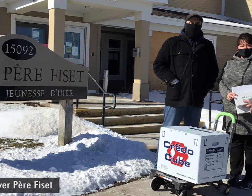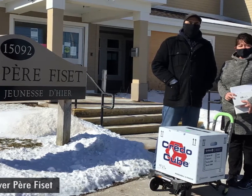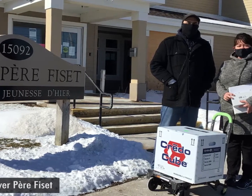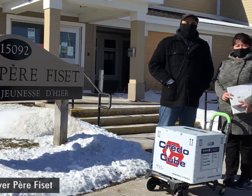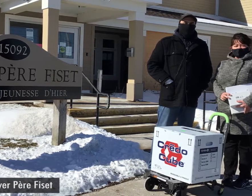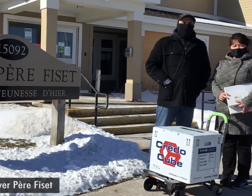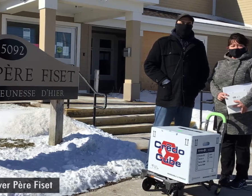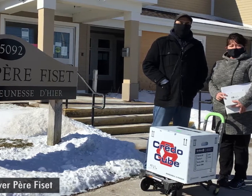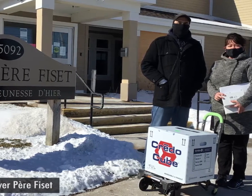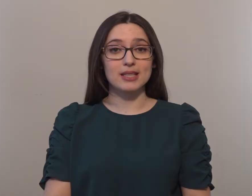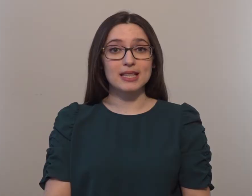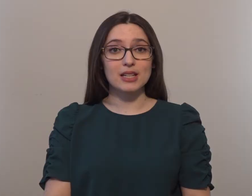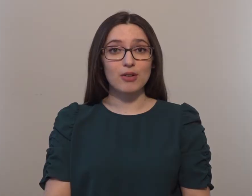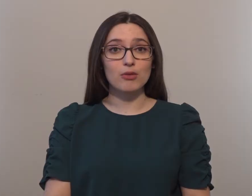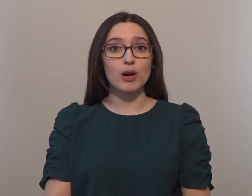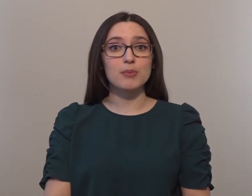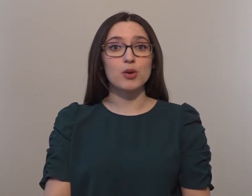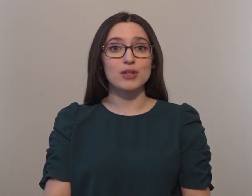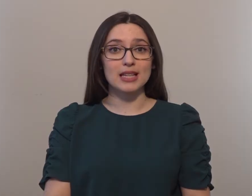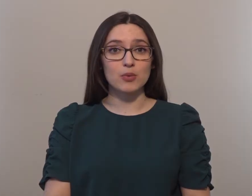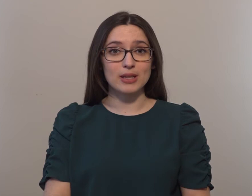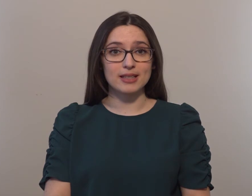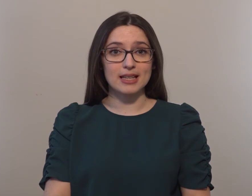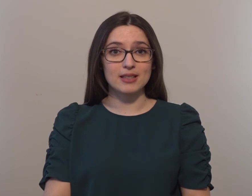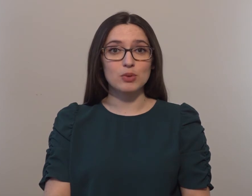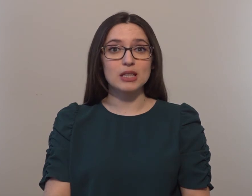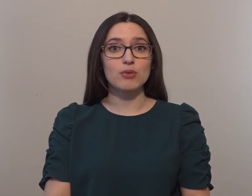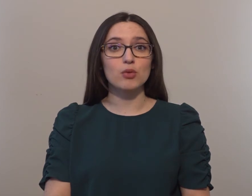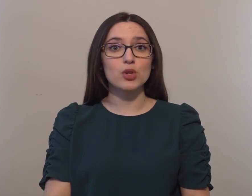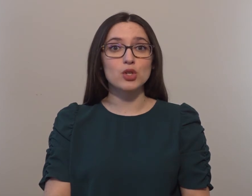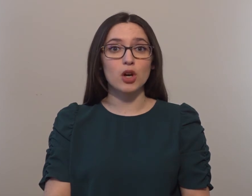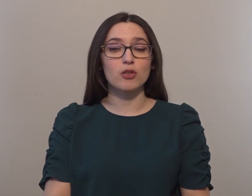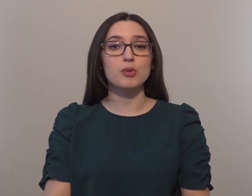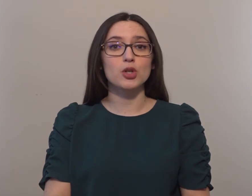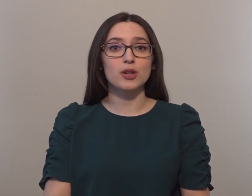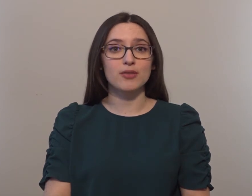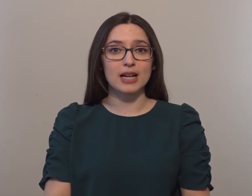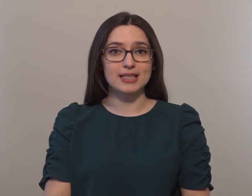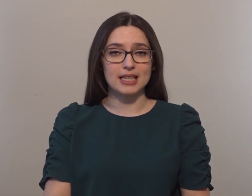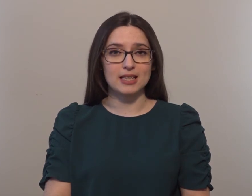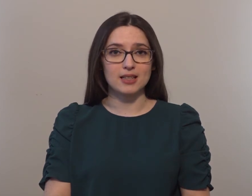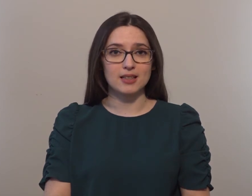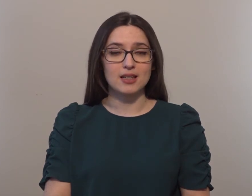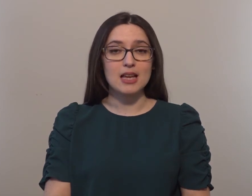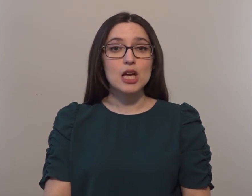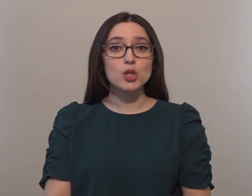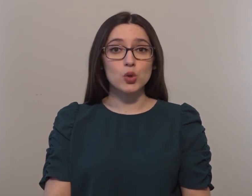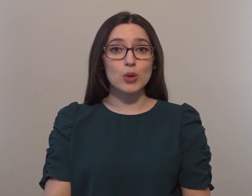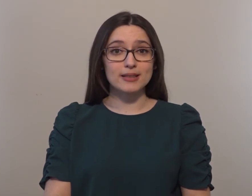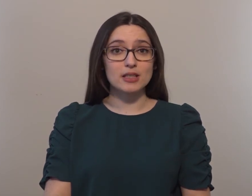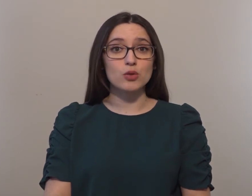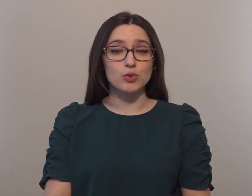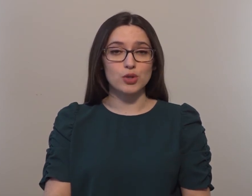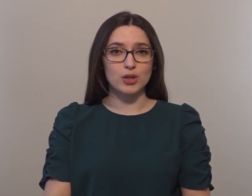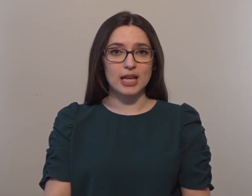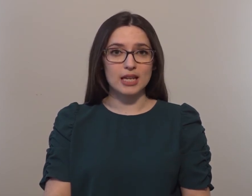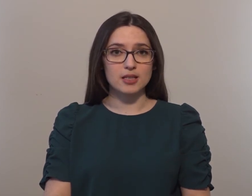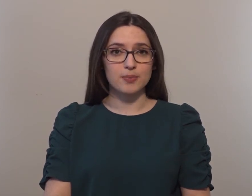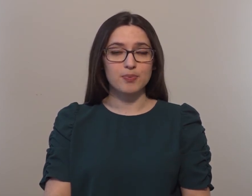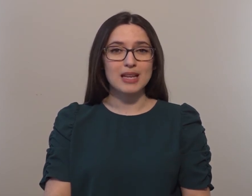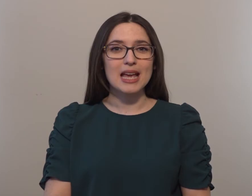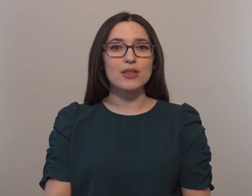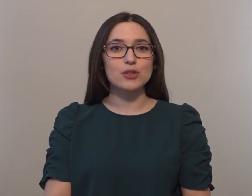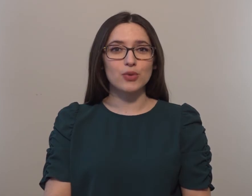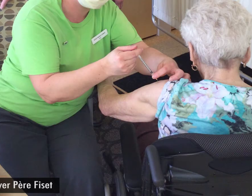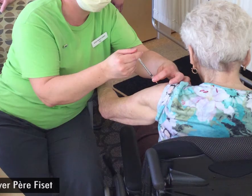Day, 63 out of the 65 Foyer Père Fiset residents received their first shot of Moderna vaccine. Two residents refused to get